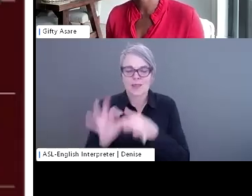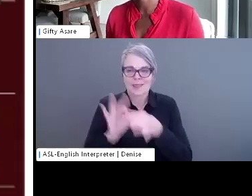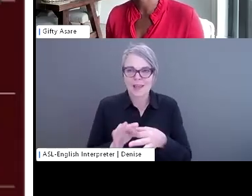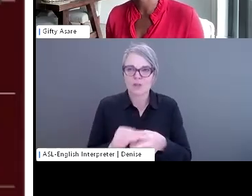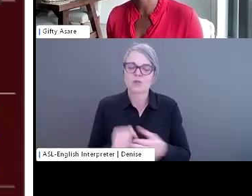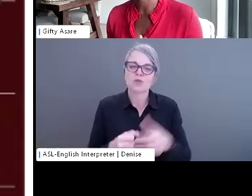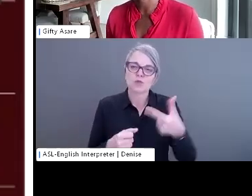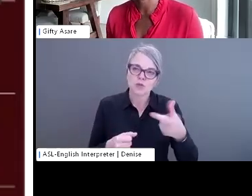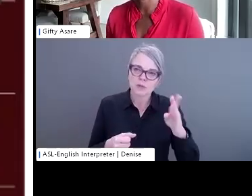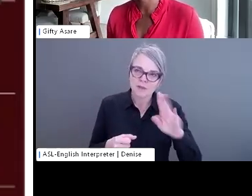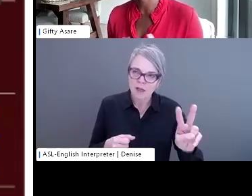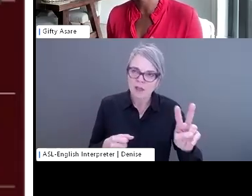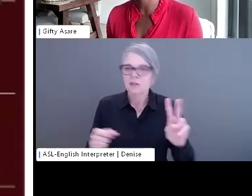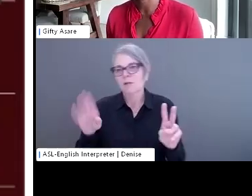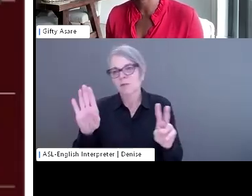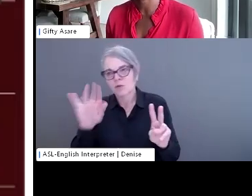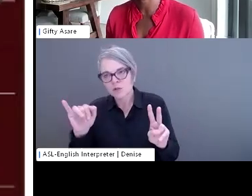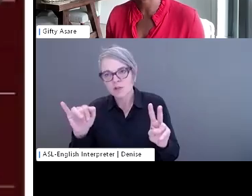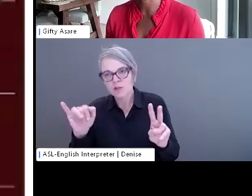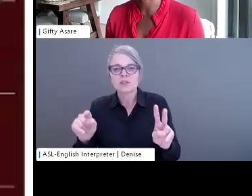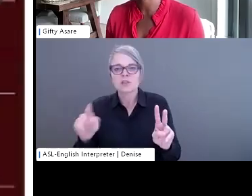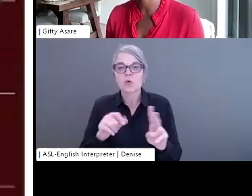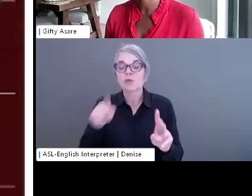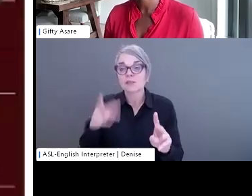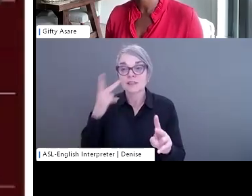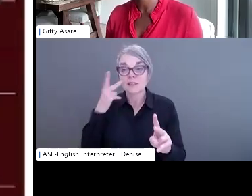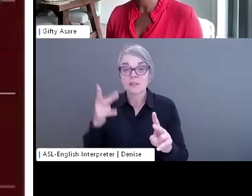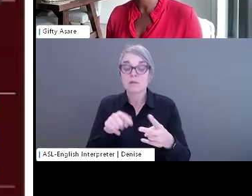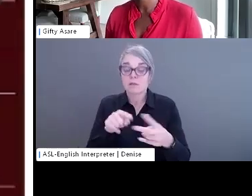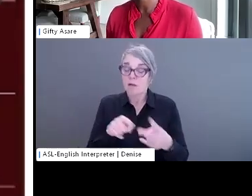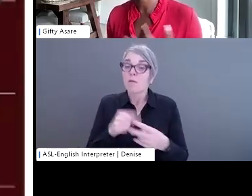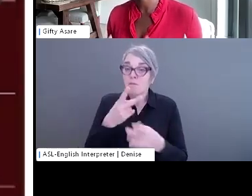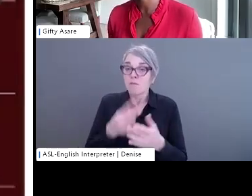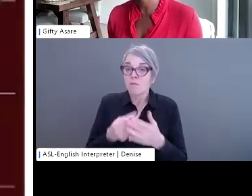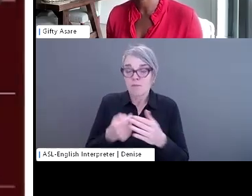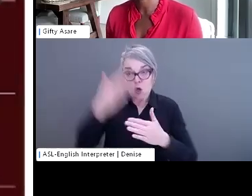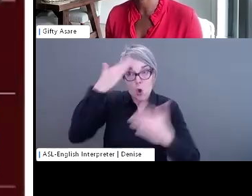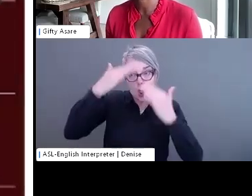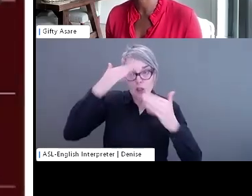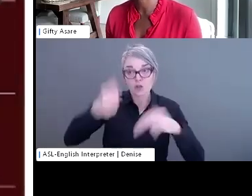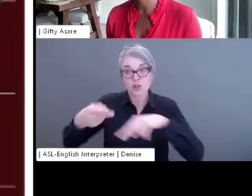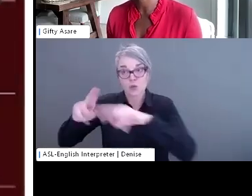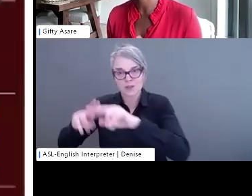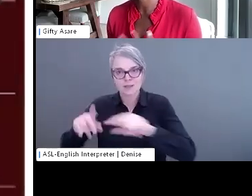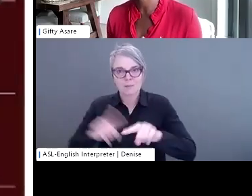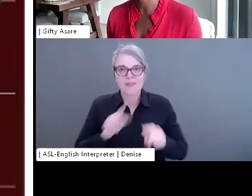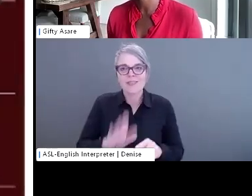see that gender-based violence, brain injury knowledge increased. But importantly, the coping strategies, which are important to know